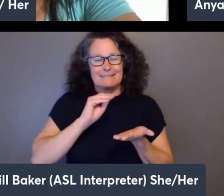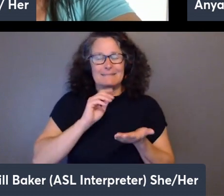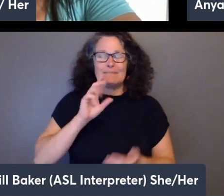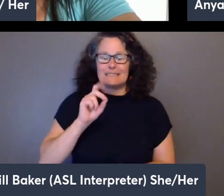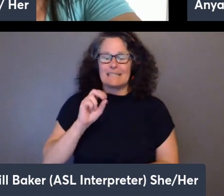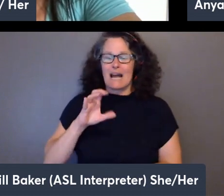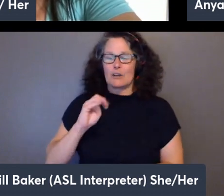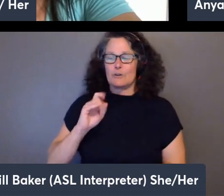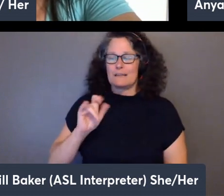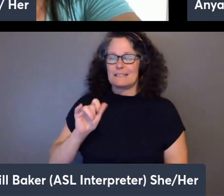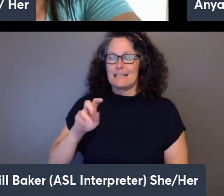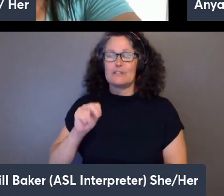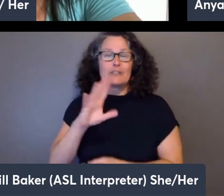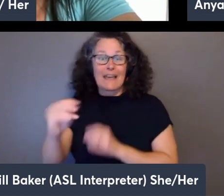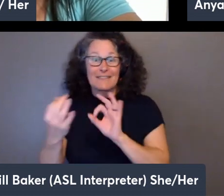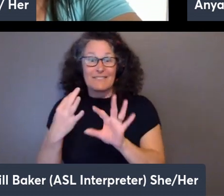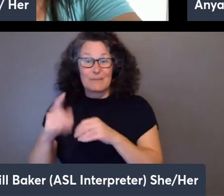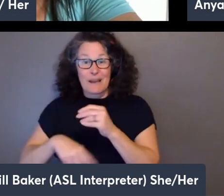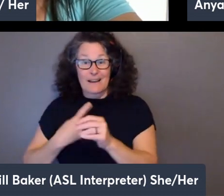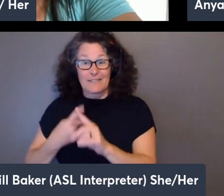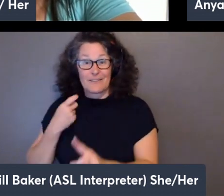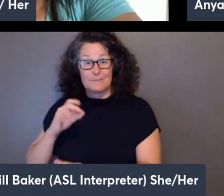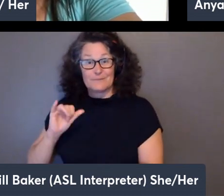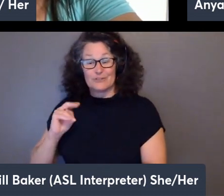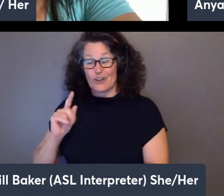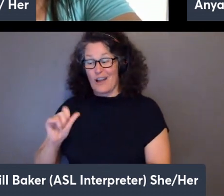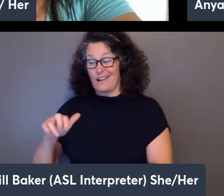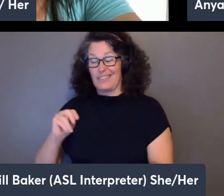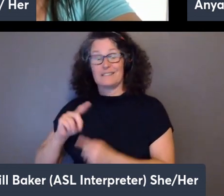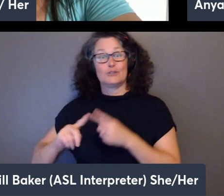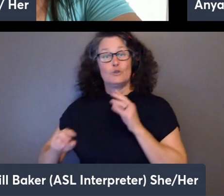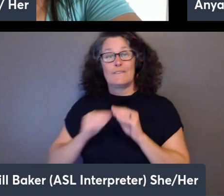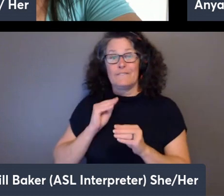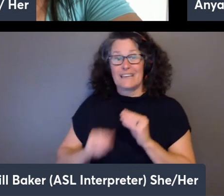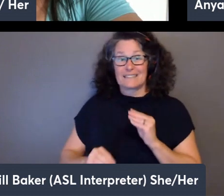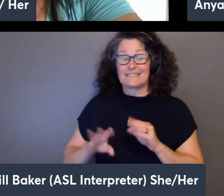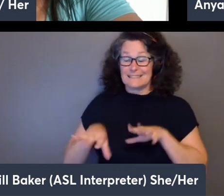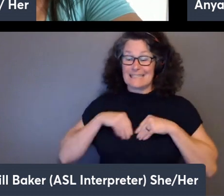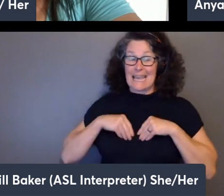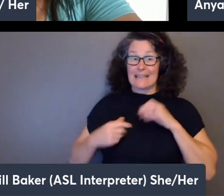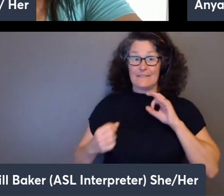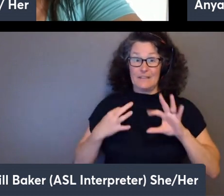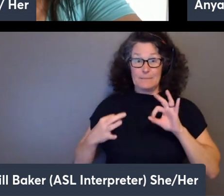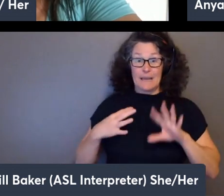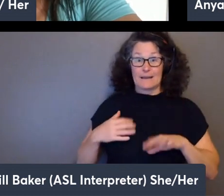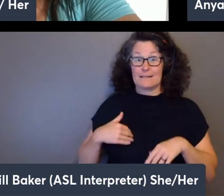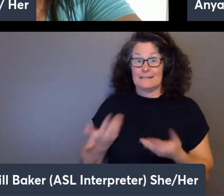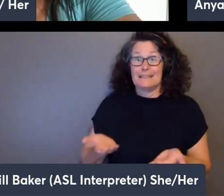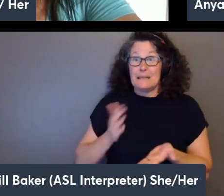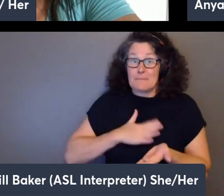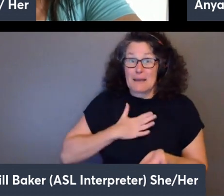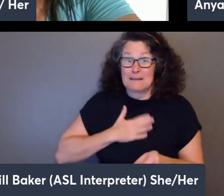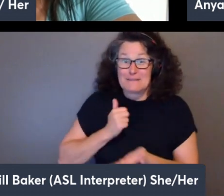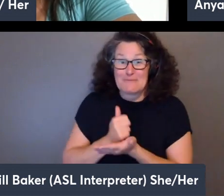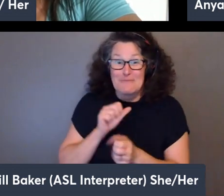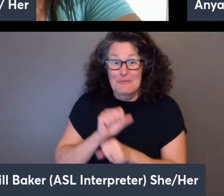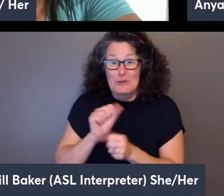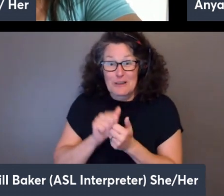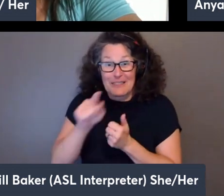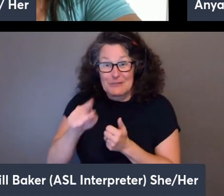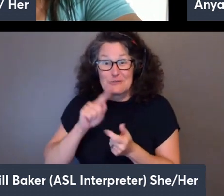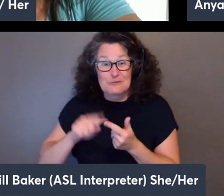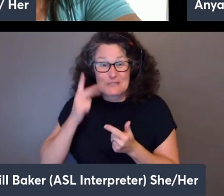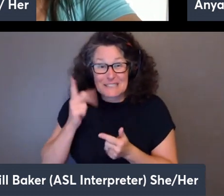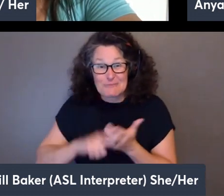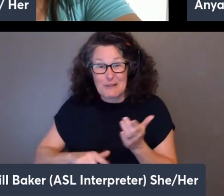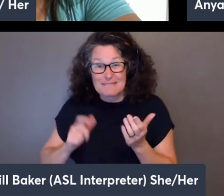feedback from Jonathan about fixing some of the documentation. I take the feedback. Happy to work with you offline, Jonathan, to see what we can do. I'll start